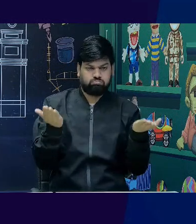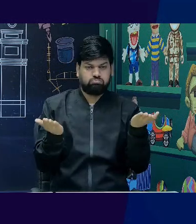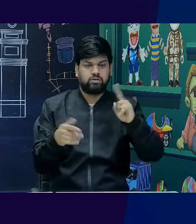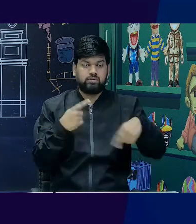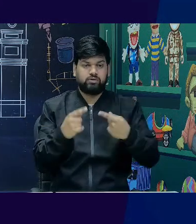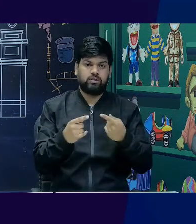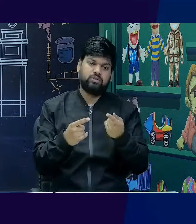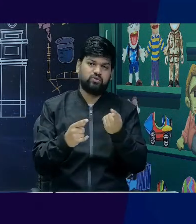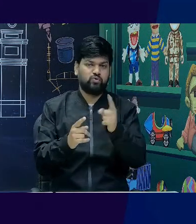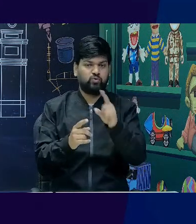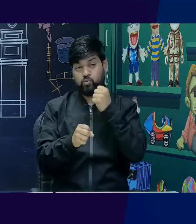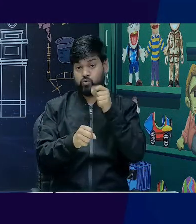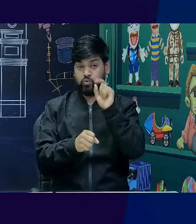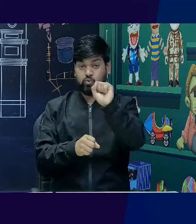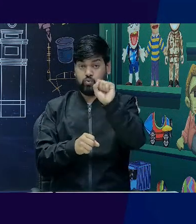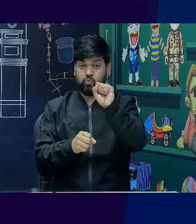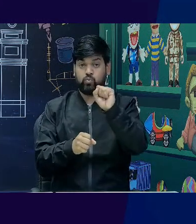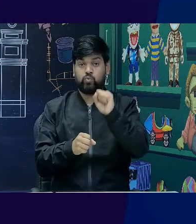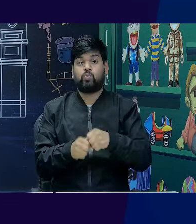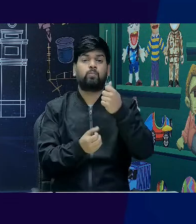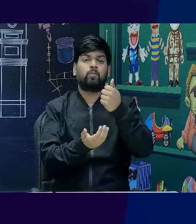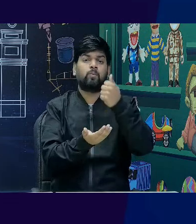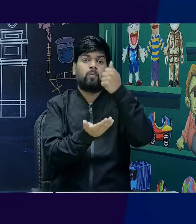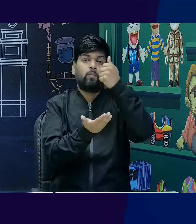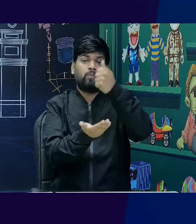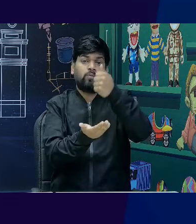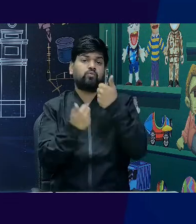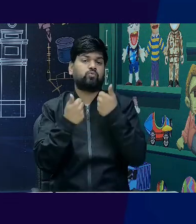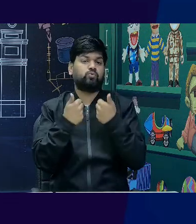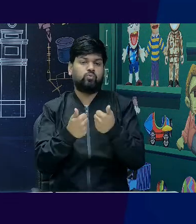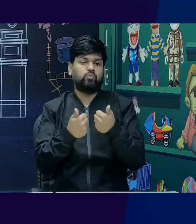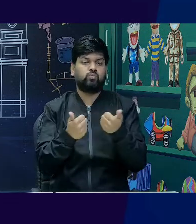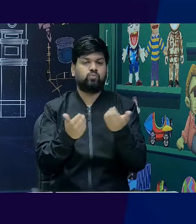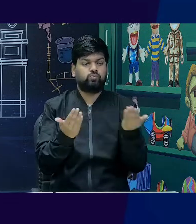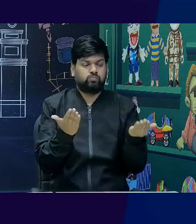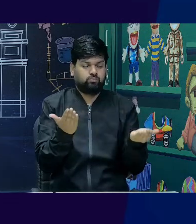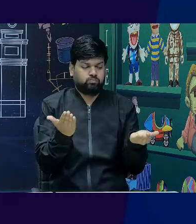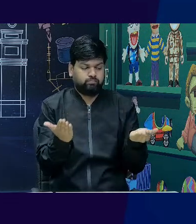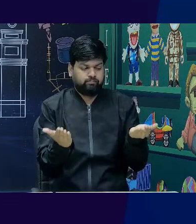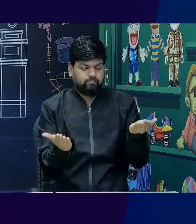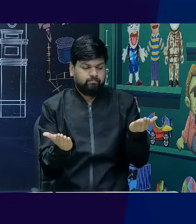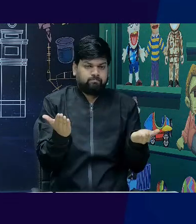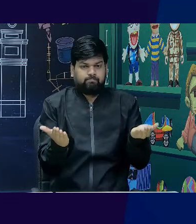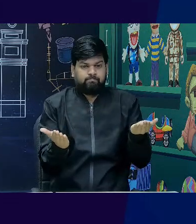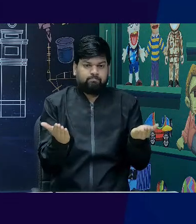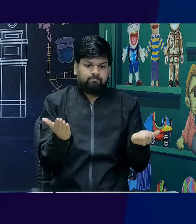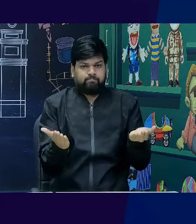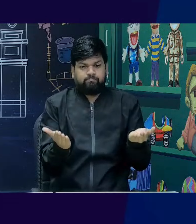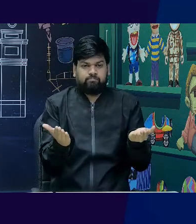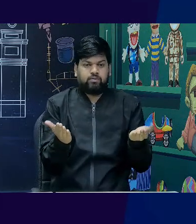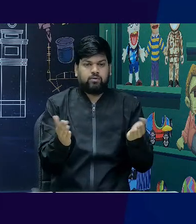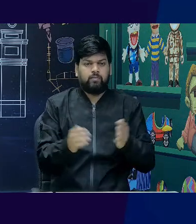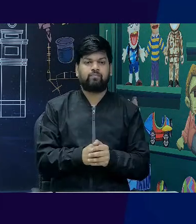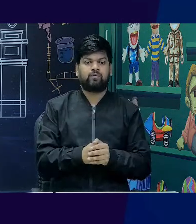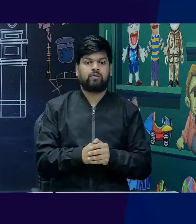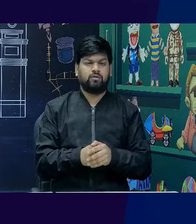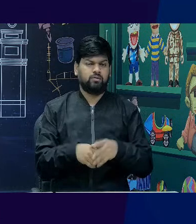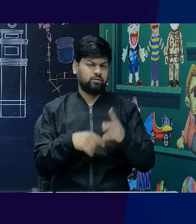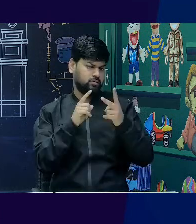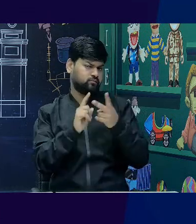earned? If that's the case, it's time to cut back on your expenses and balance your budget. You may also need to find a way to increase your